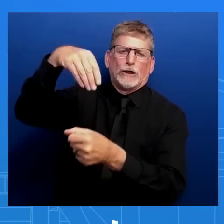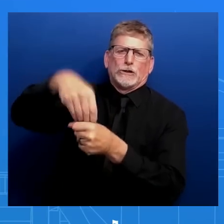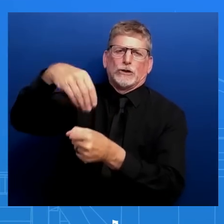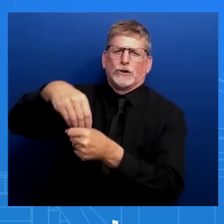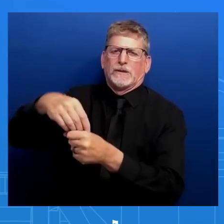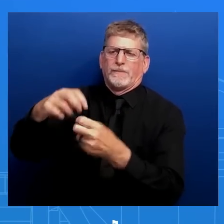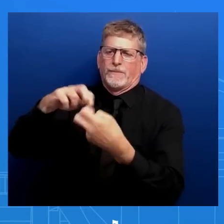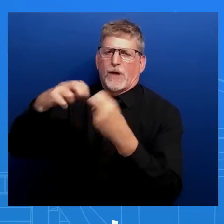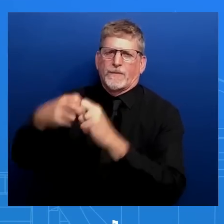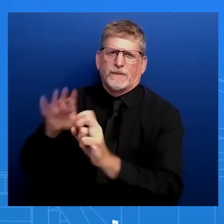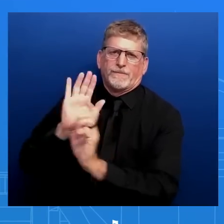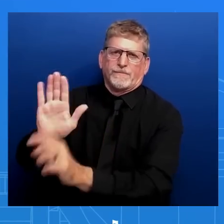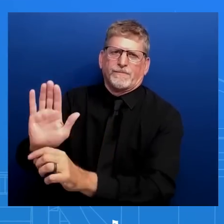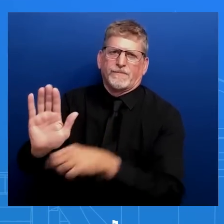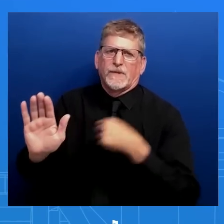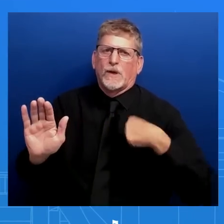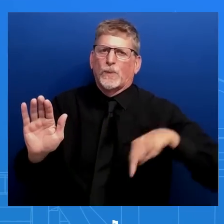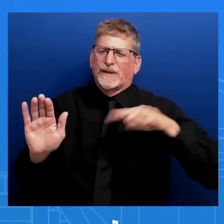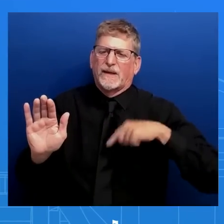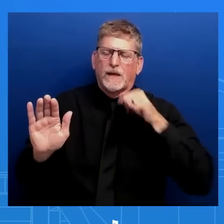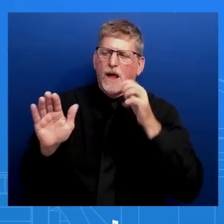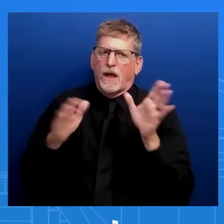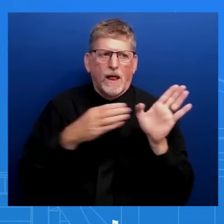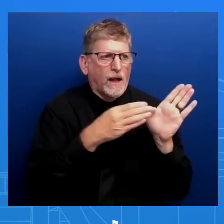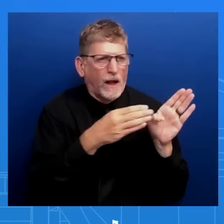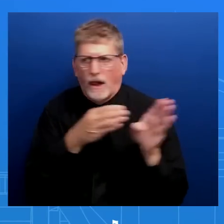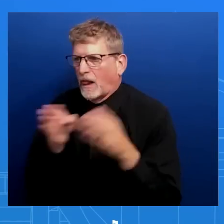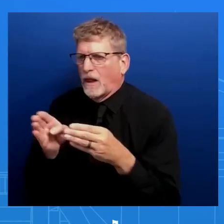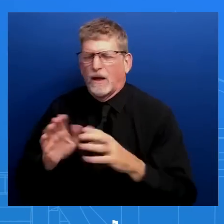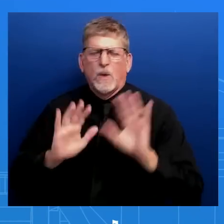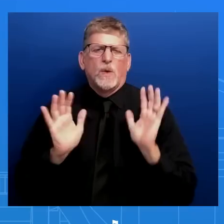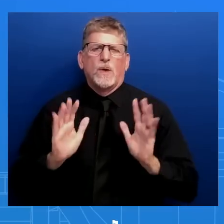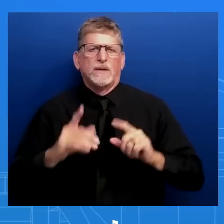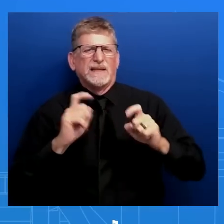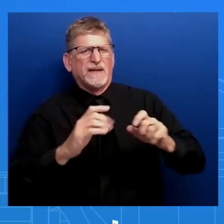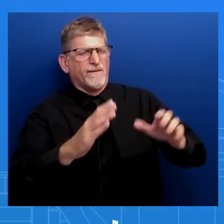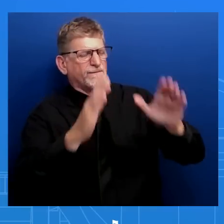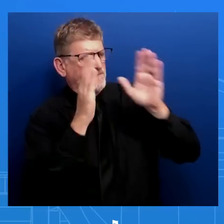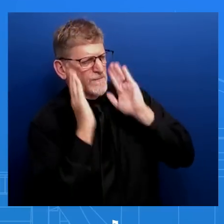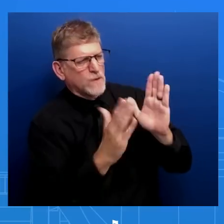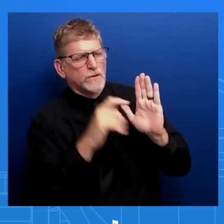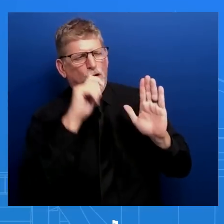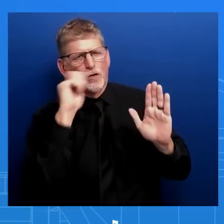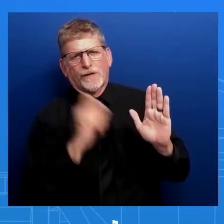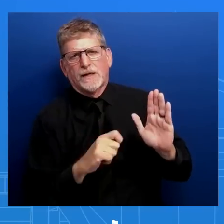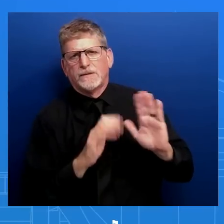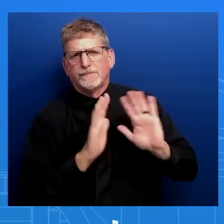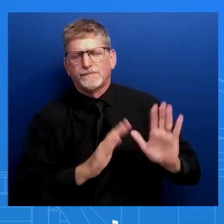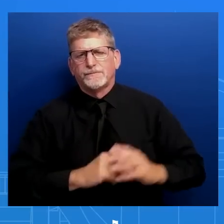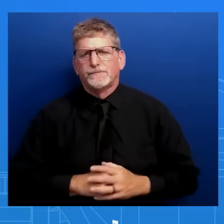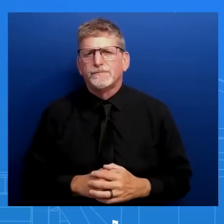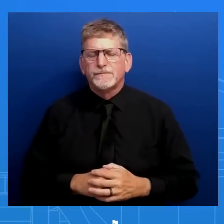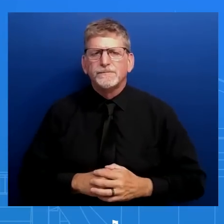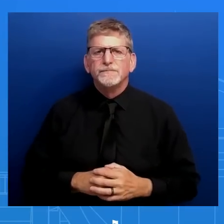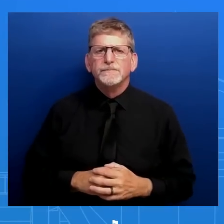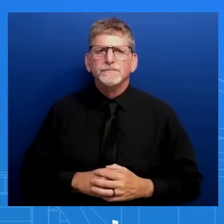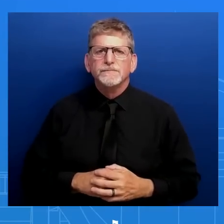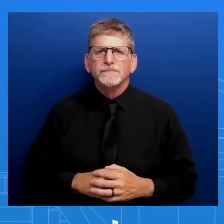get distracted by that and make sure that we're focused on supporting Ukraine. I want to follow up on a different subject briefly. At